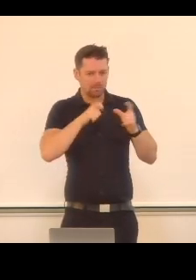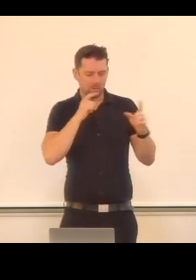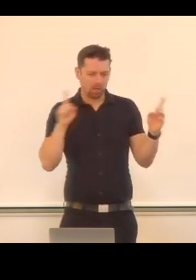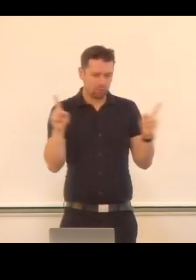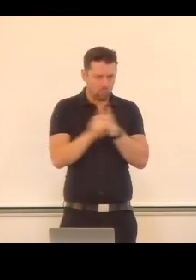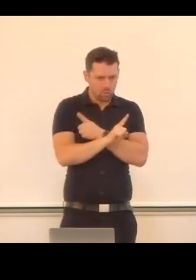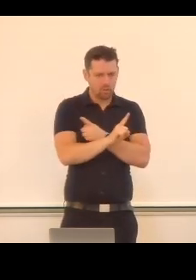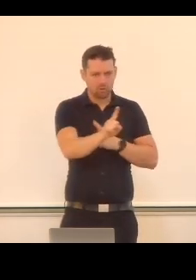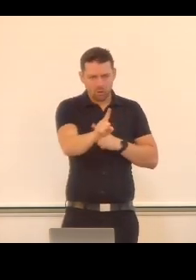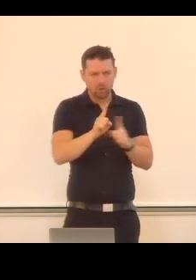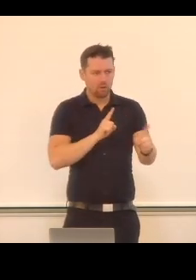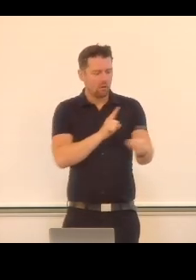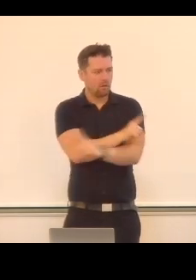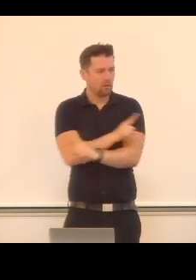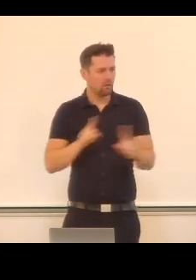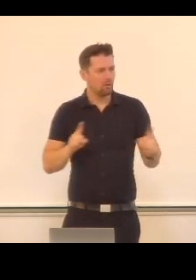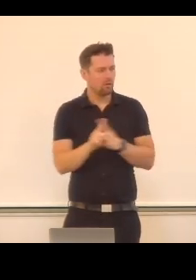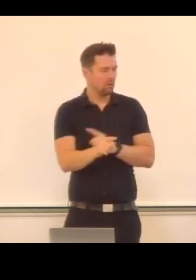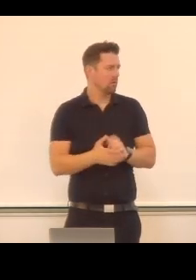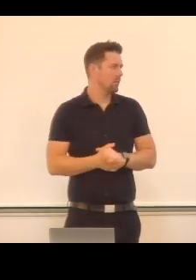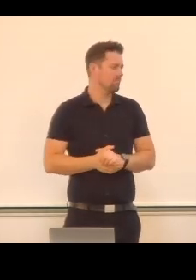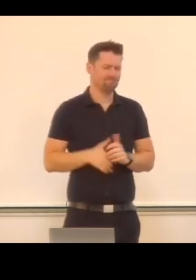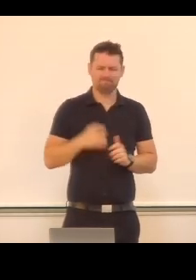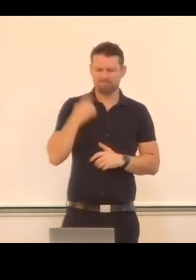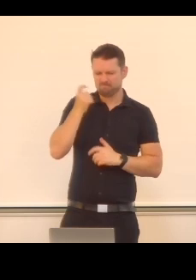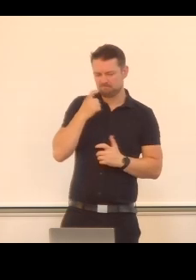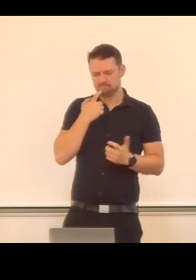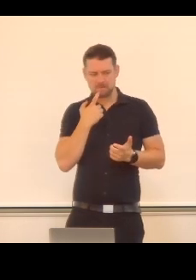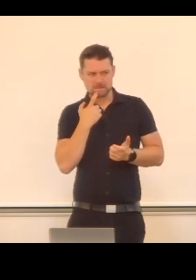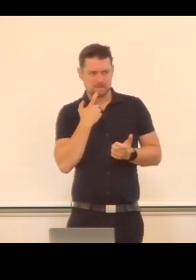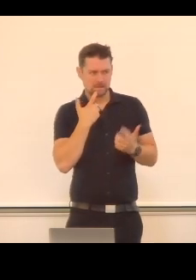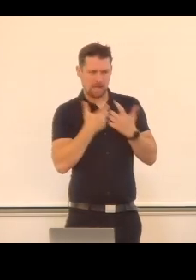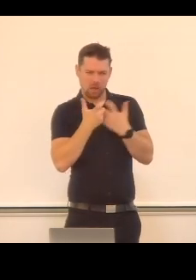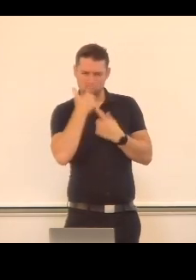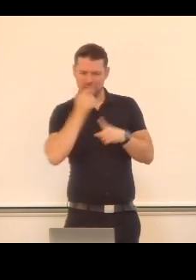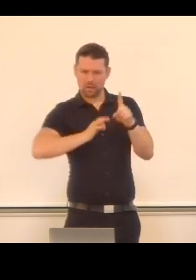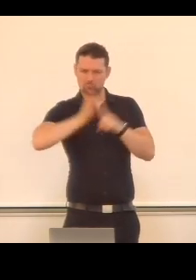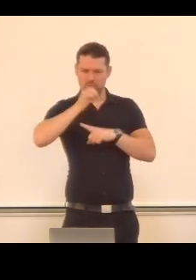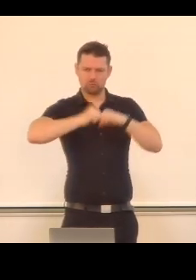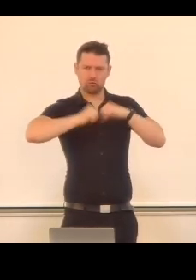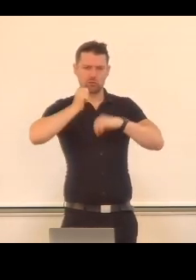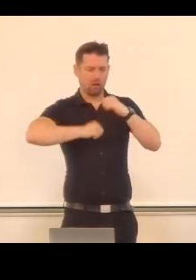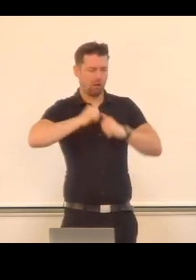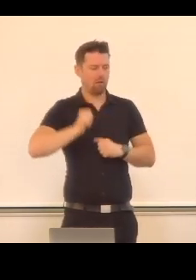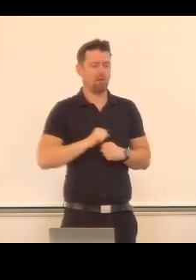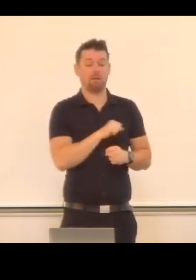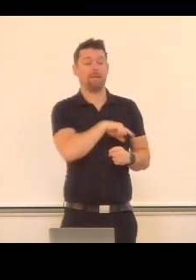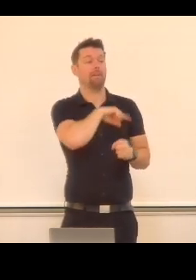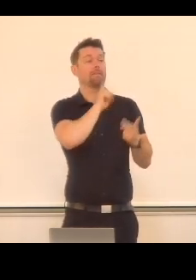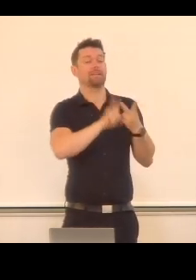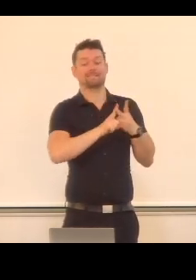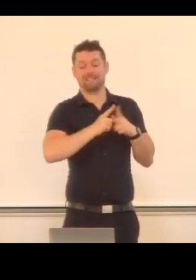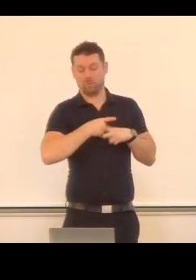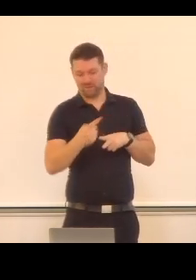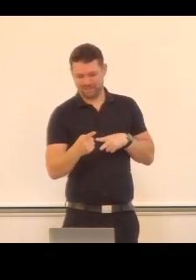radial modules that were coming away from it, thinking about how that architecture could be improved. The second week, we were